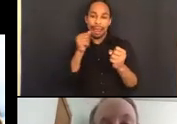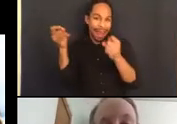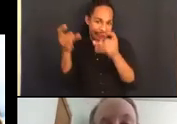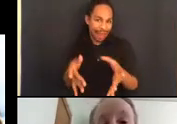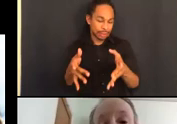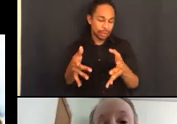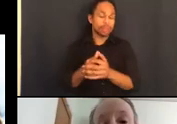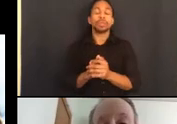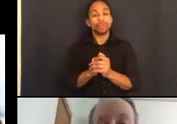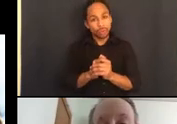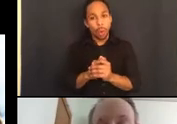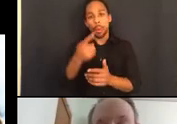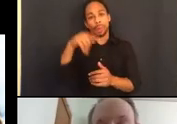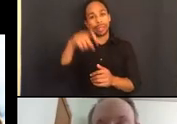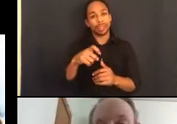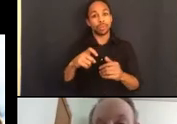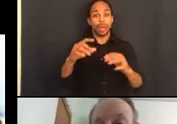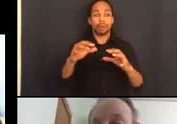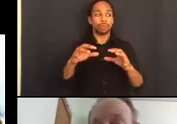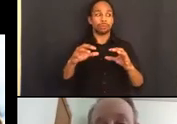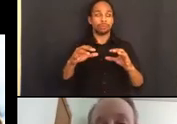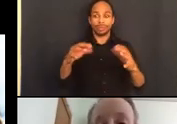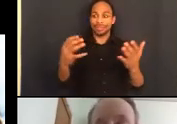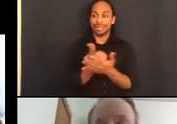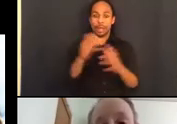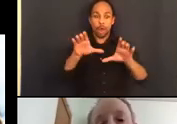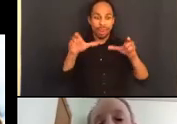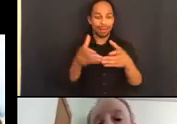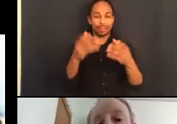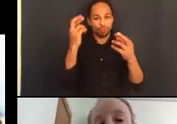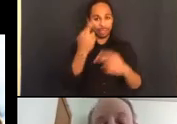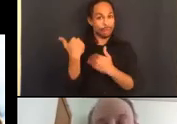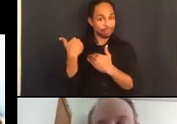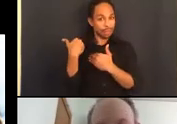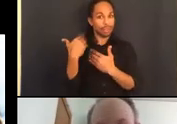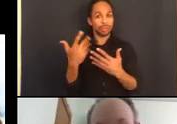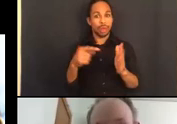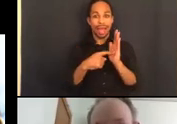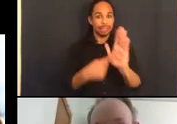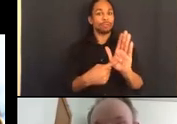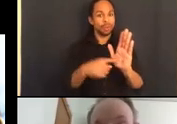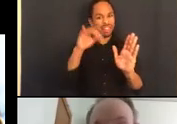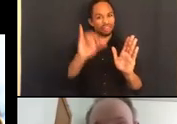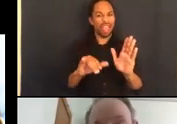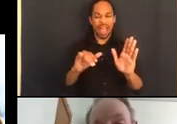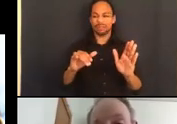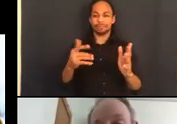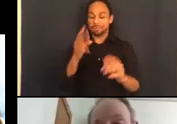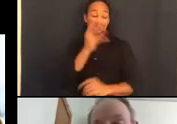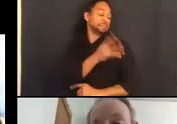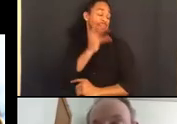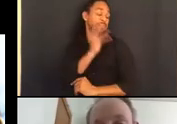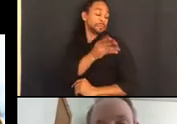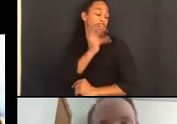really take collective responsibility to expose and transform ableism in its many forms: racialized